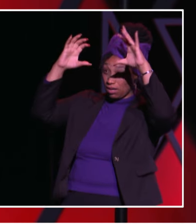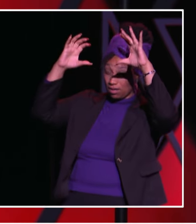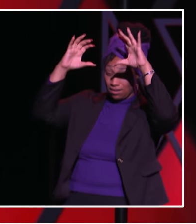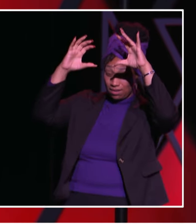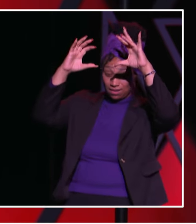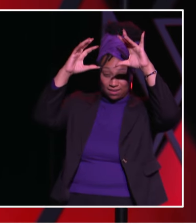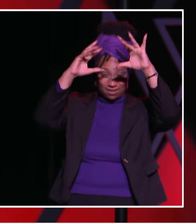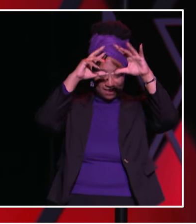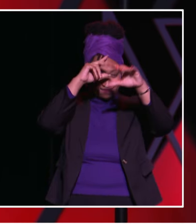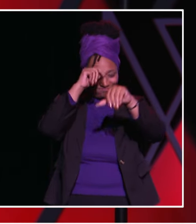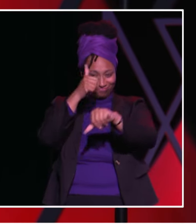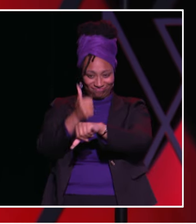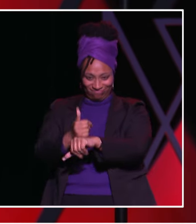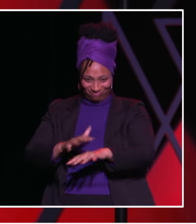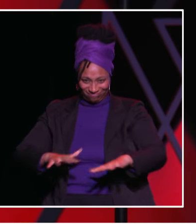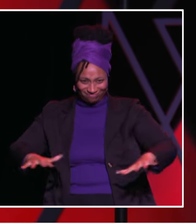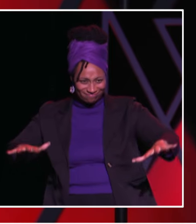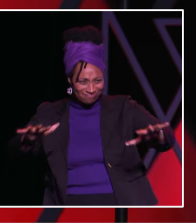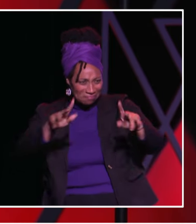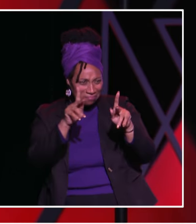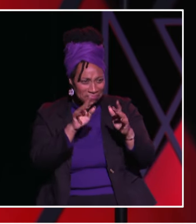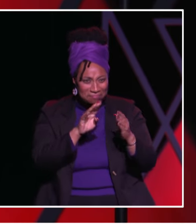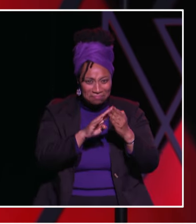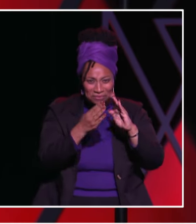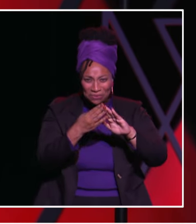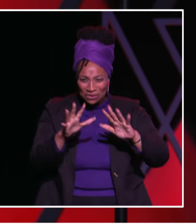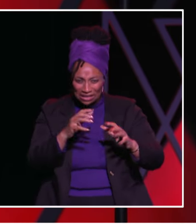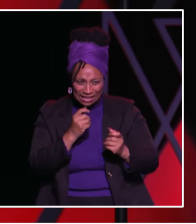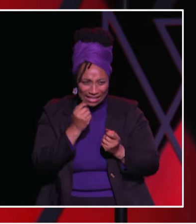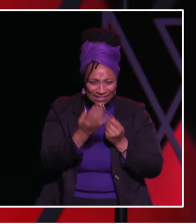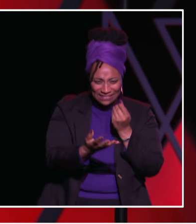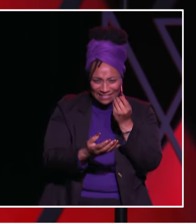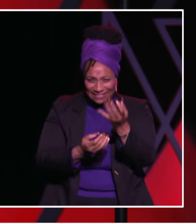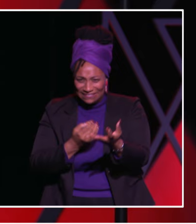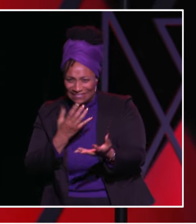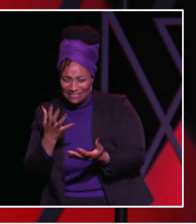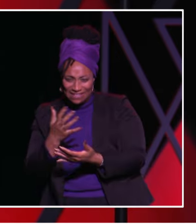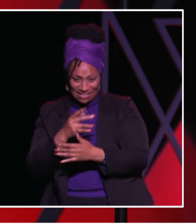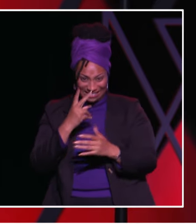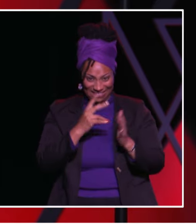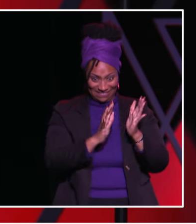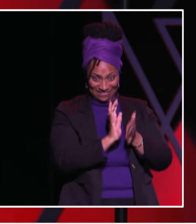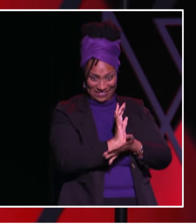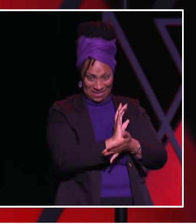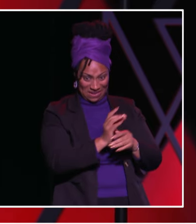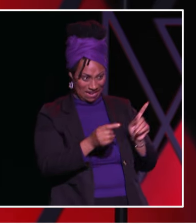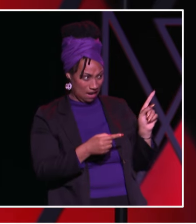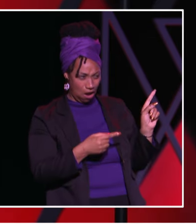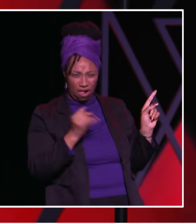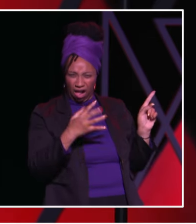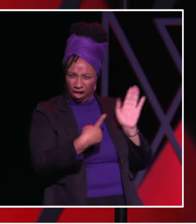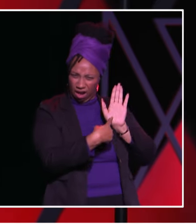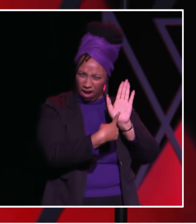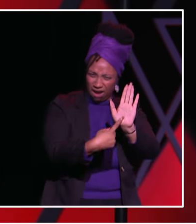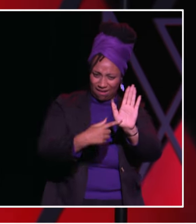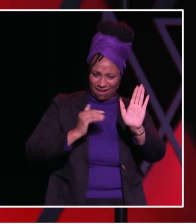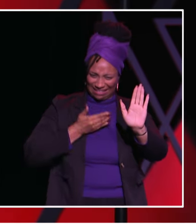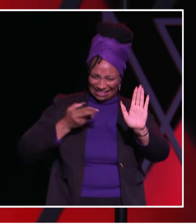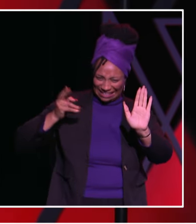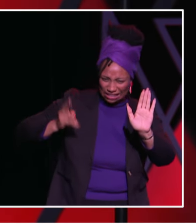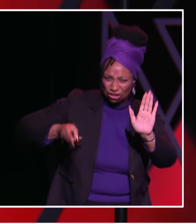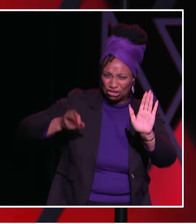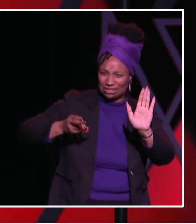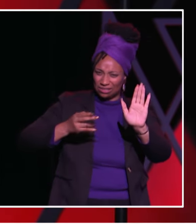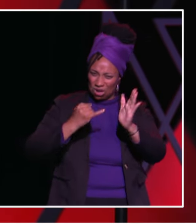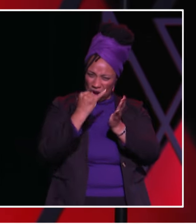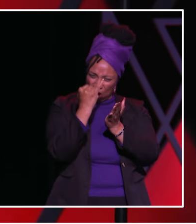The film that you just watched tells the story of our longevity, the storied past, the great artistry that has graced